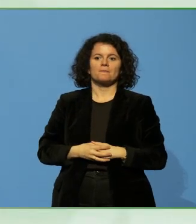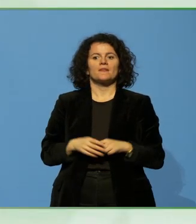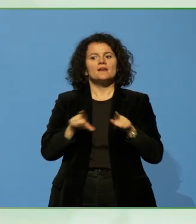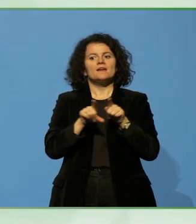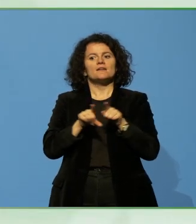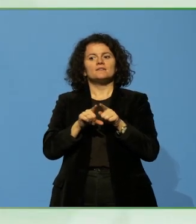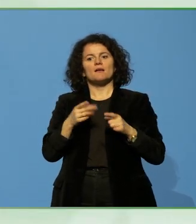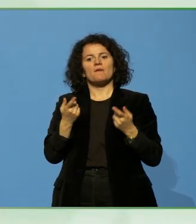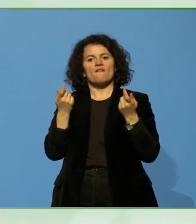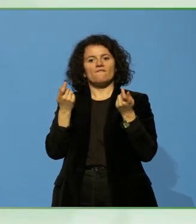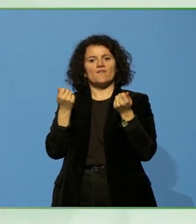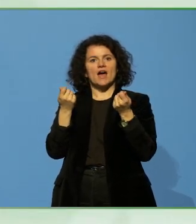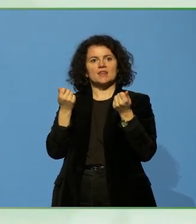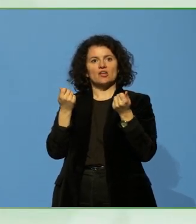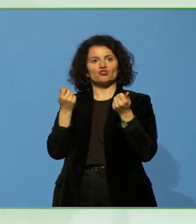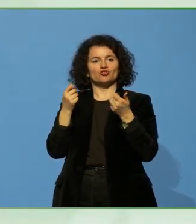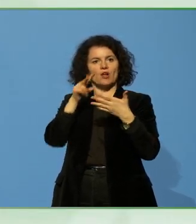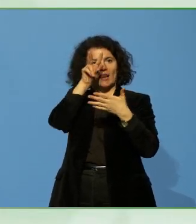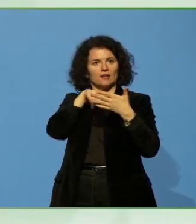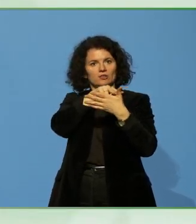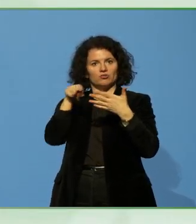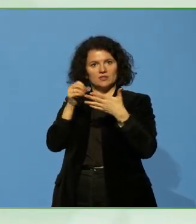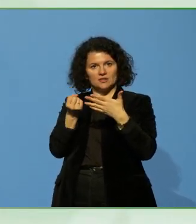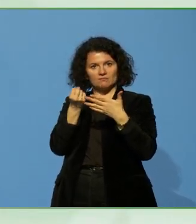those peoples. Brilliant question.